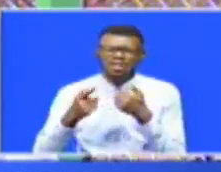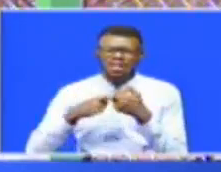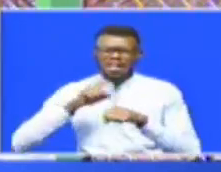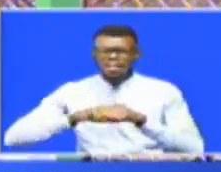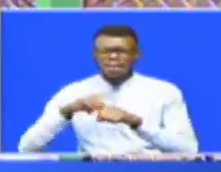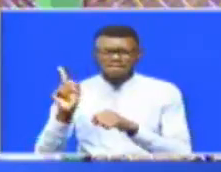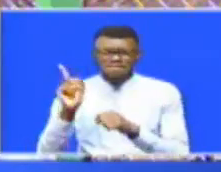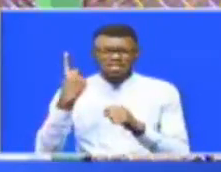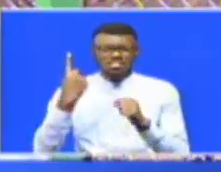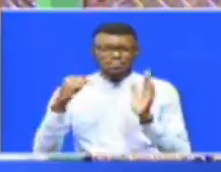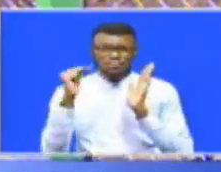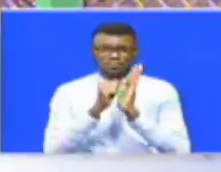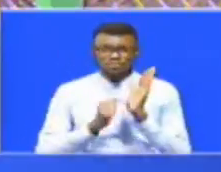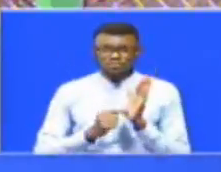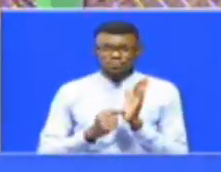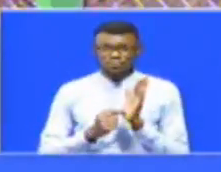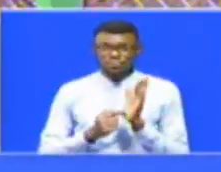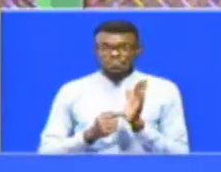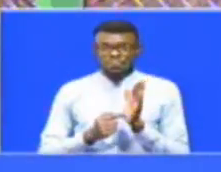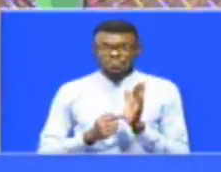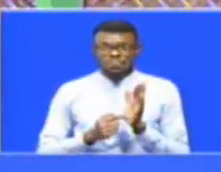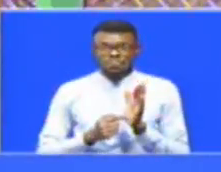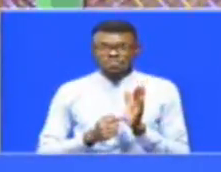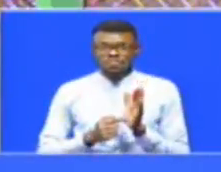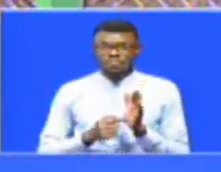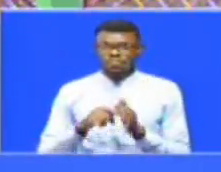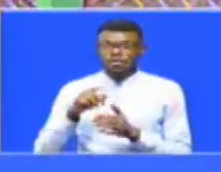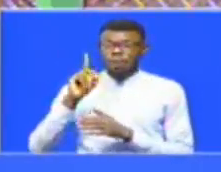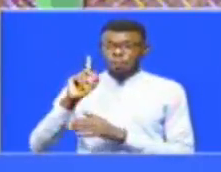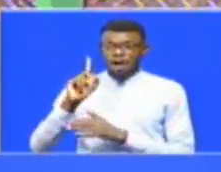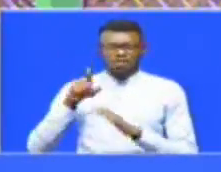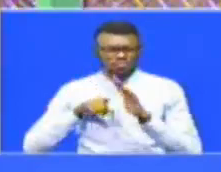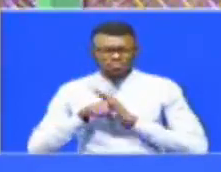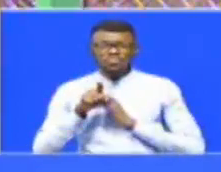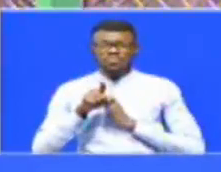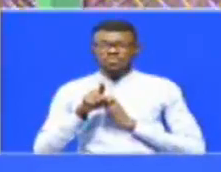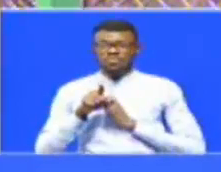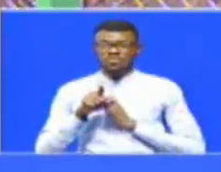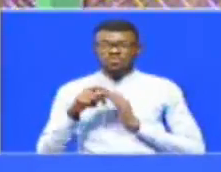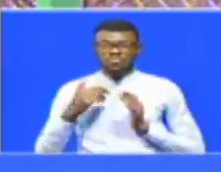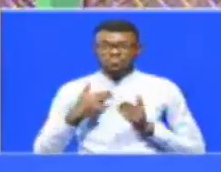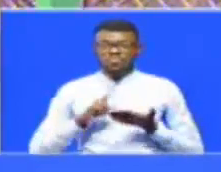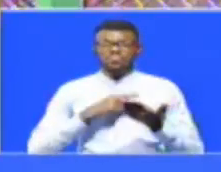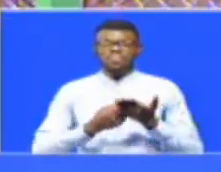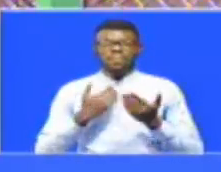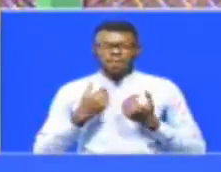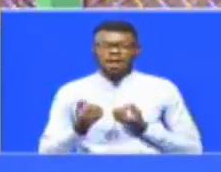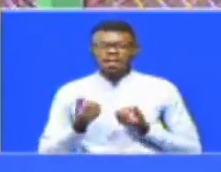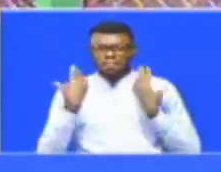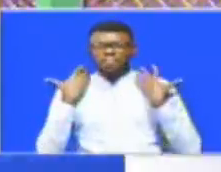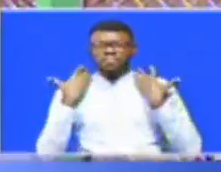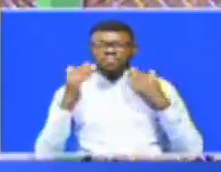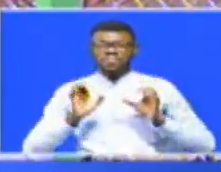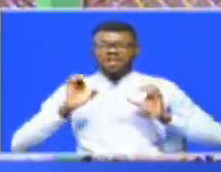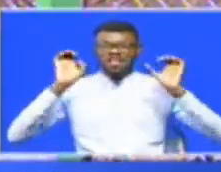leg nilifungwa. Hiyo first leg nikafungwa only 1 goal. So nilikuwa nimejua vile Ethiopian league inaenda na vile